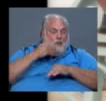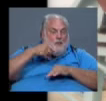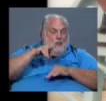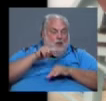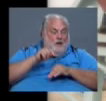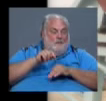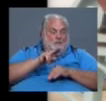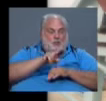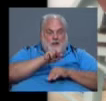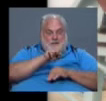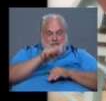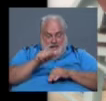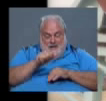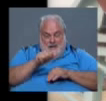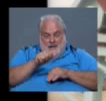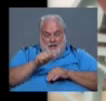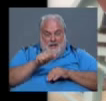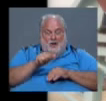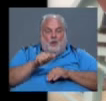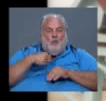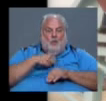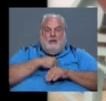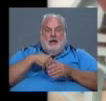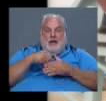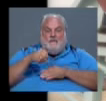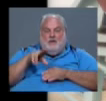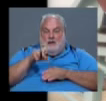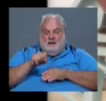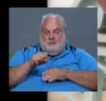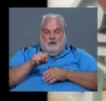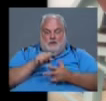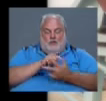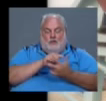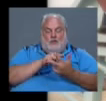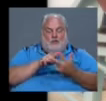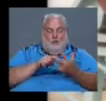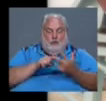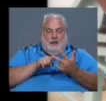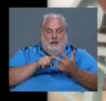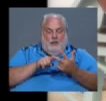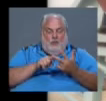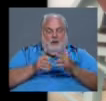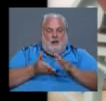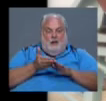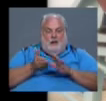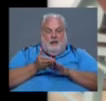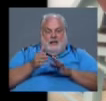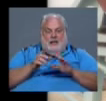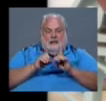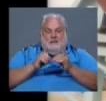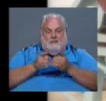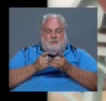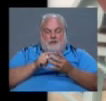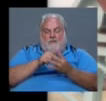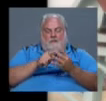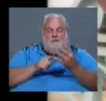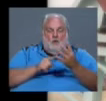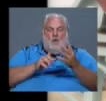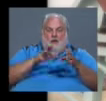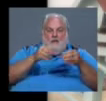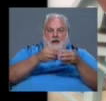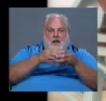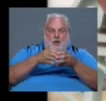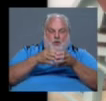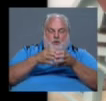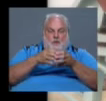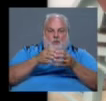States and deploying overseas, we'll be home ported out of the United States, but we'll operate in a division construct where there'll be 4 ships in a division.